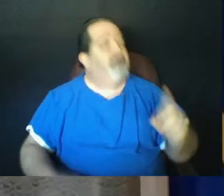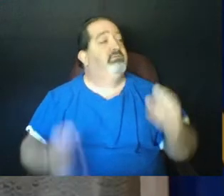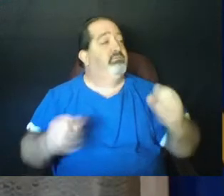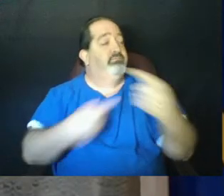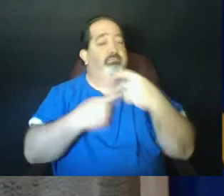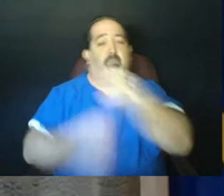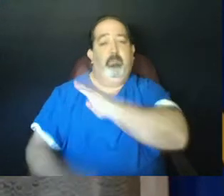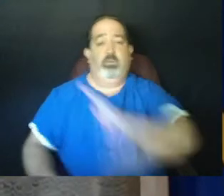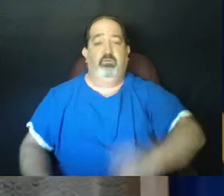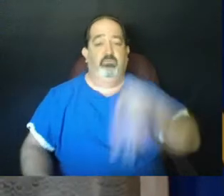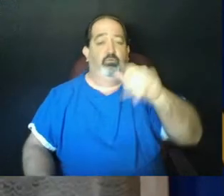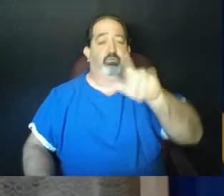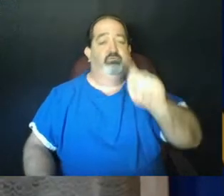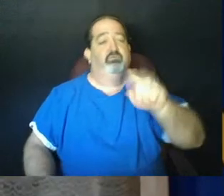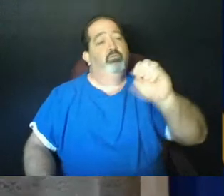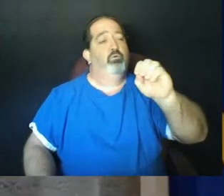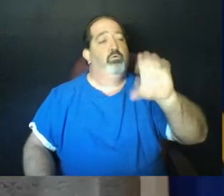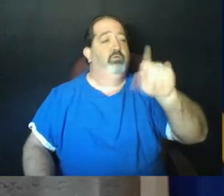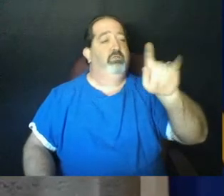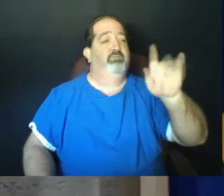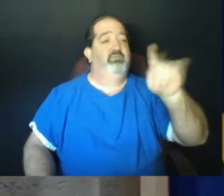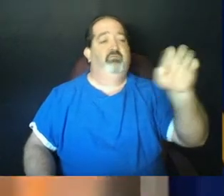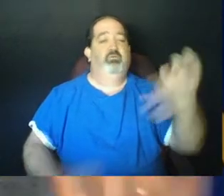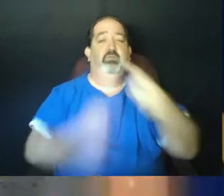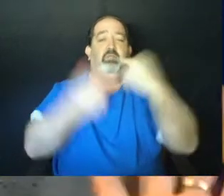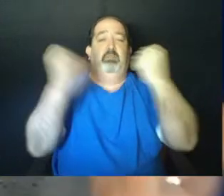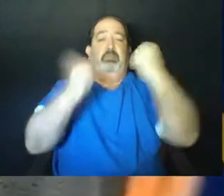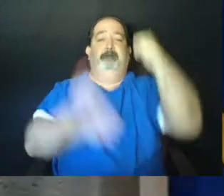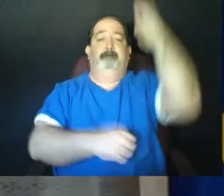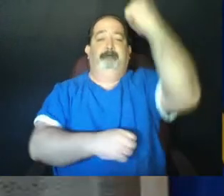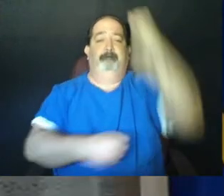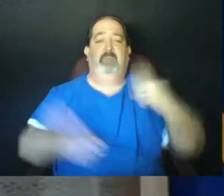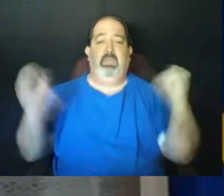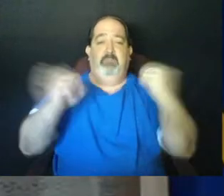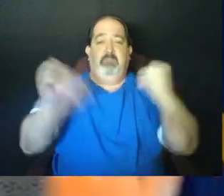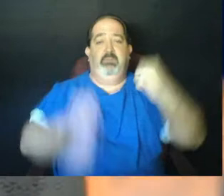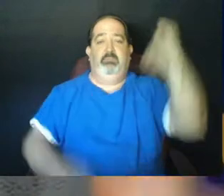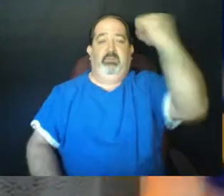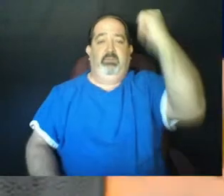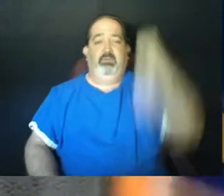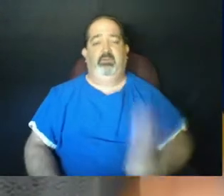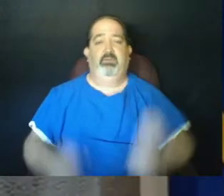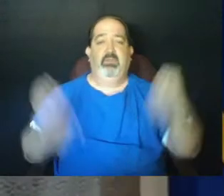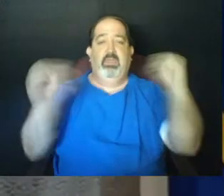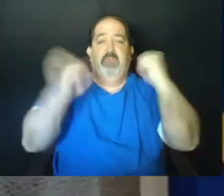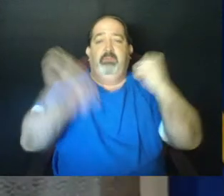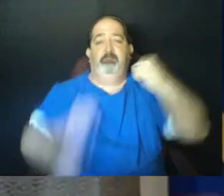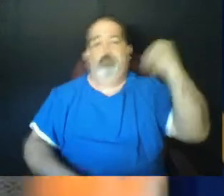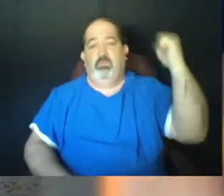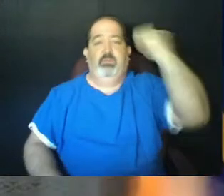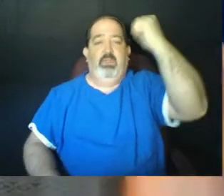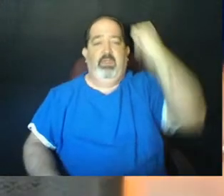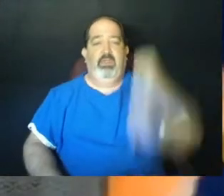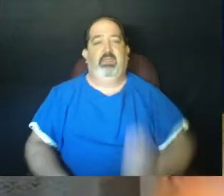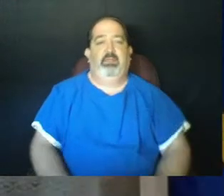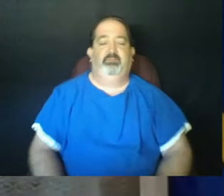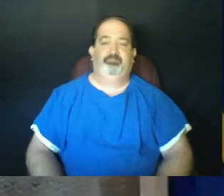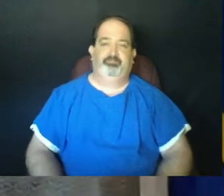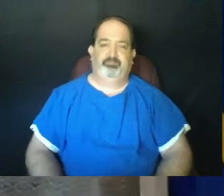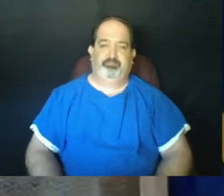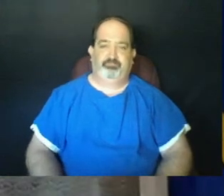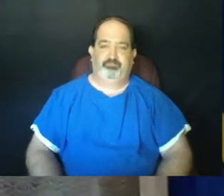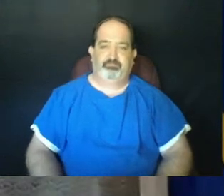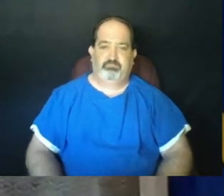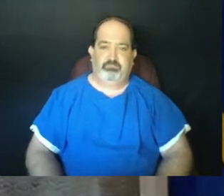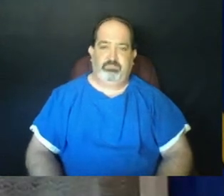Officer, Baroness Portia Olivier Lefournier, hip hip, hip hip, hip hip.